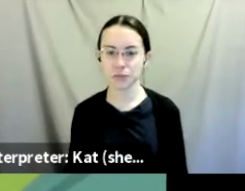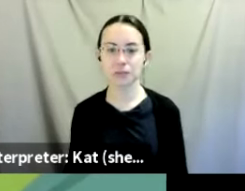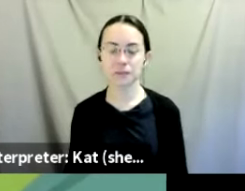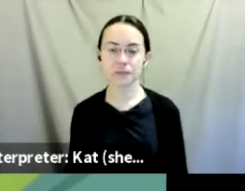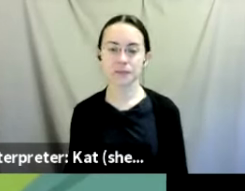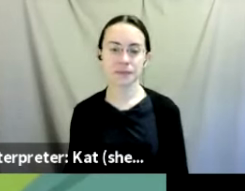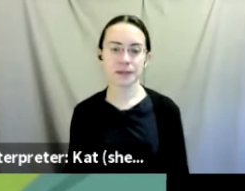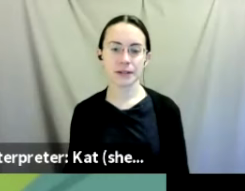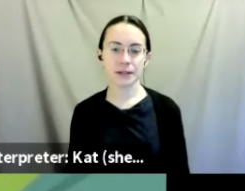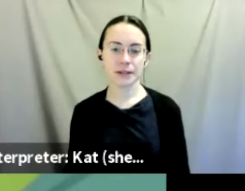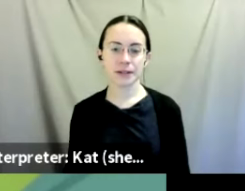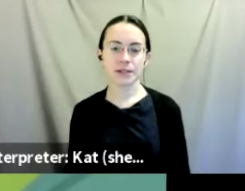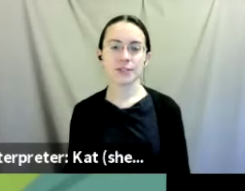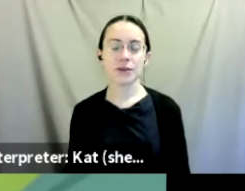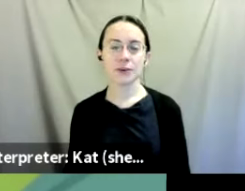schools.